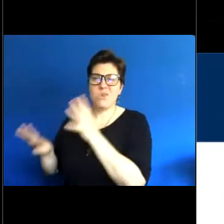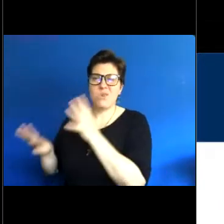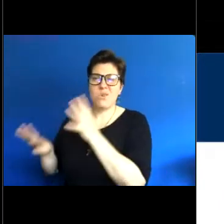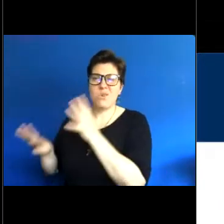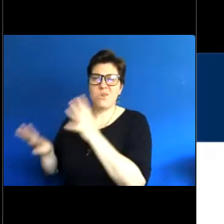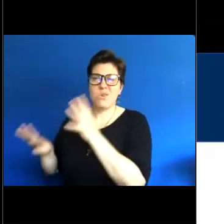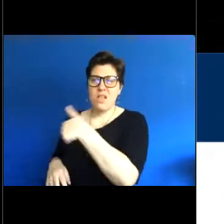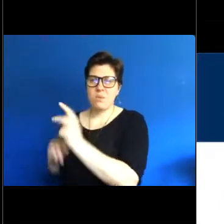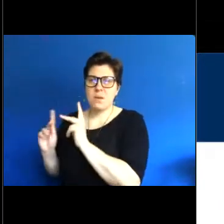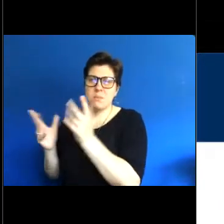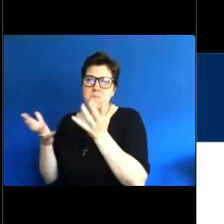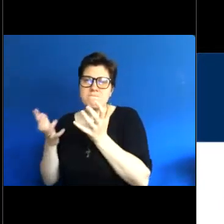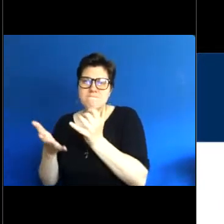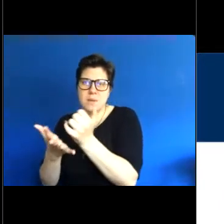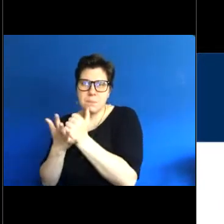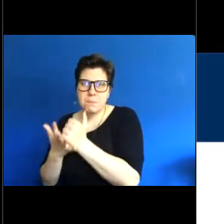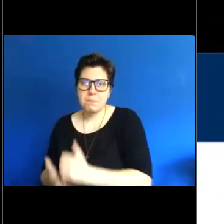others.